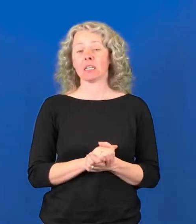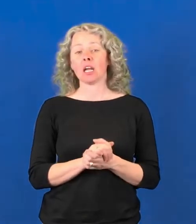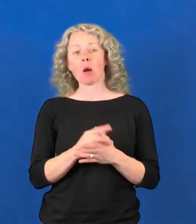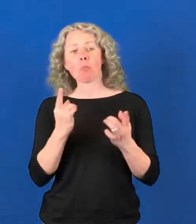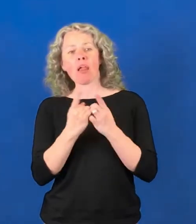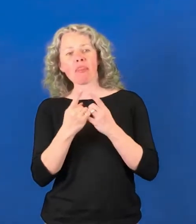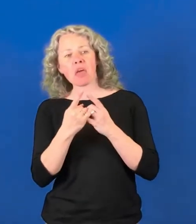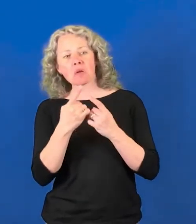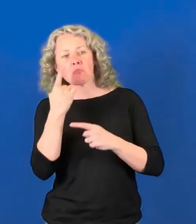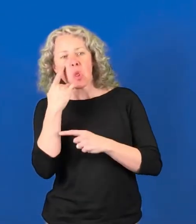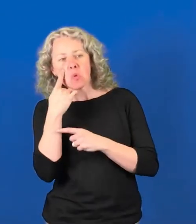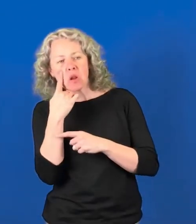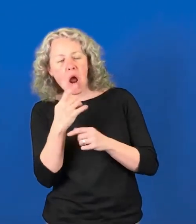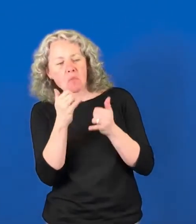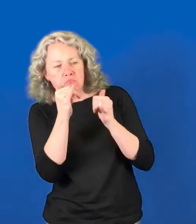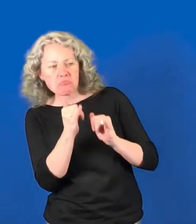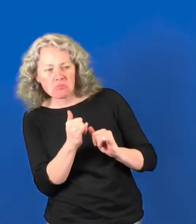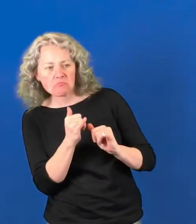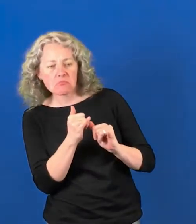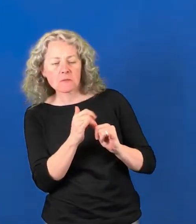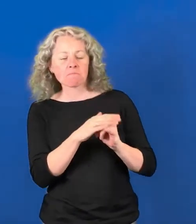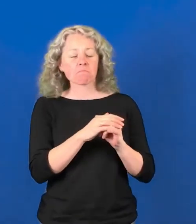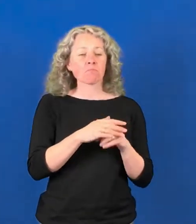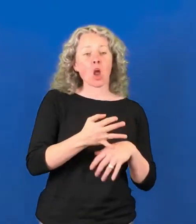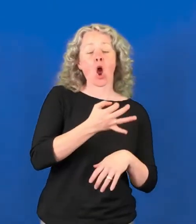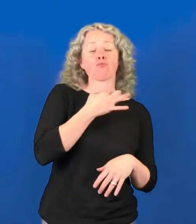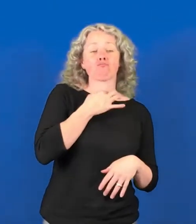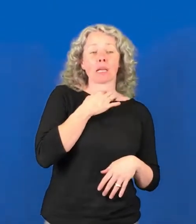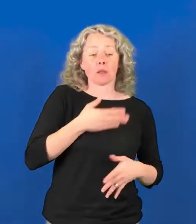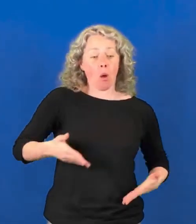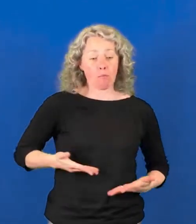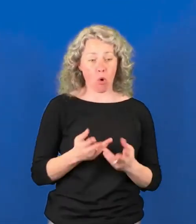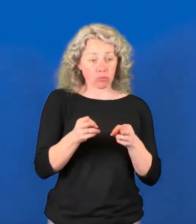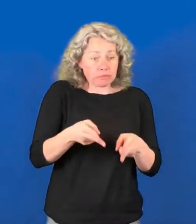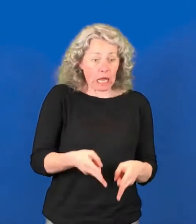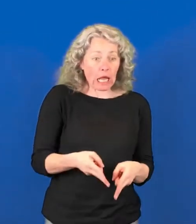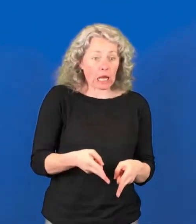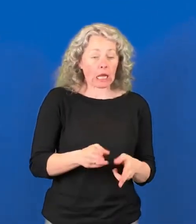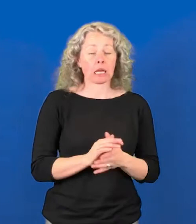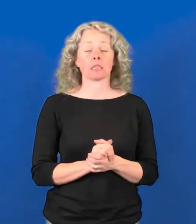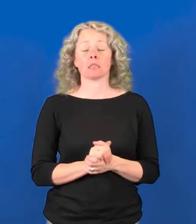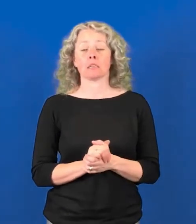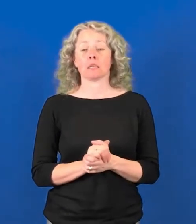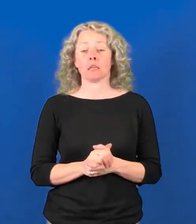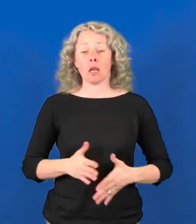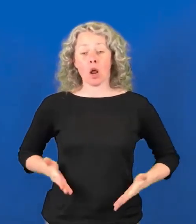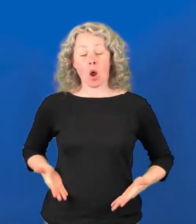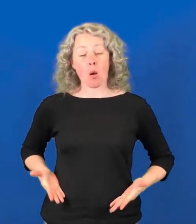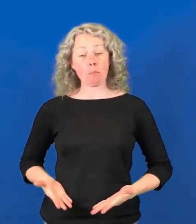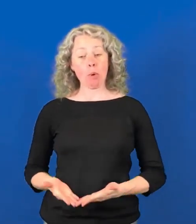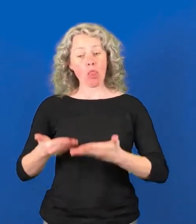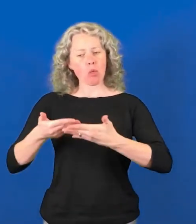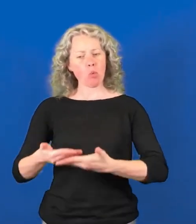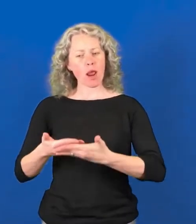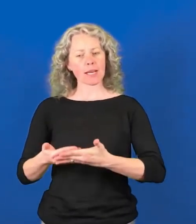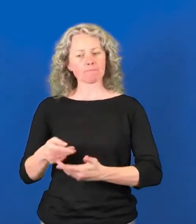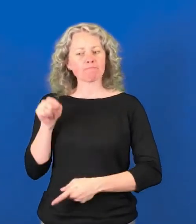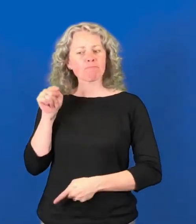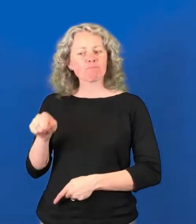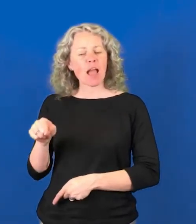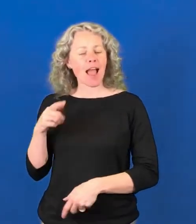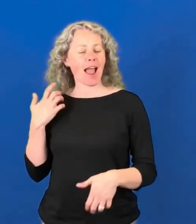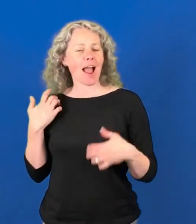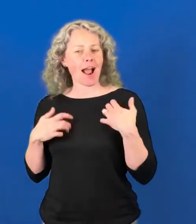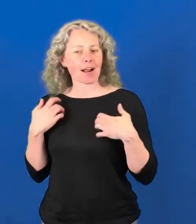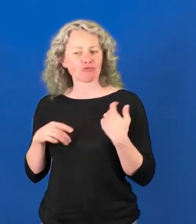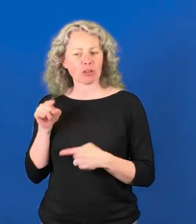time. But the sort of things that have been looked at so far are the risk of stillbirth, birth weight. Now,